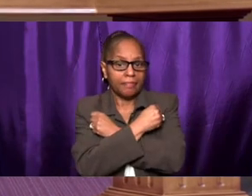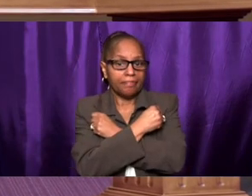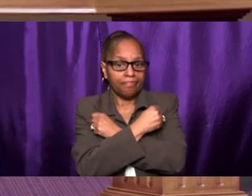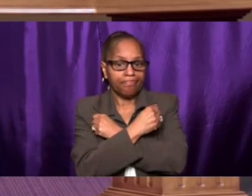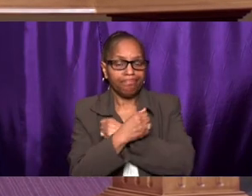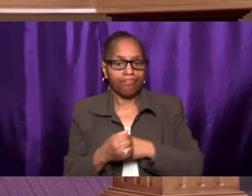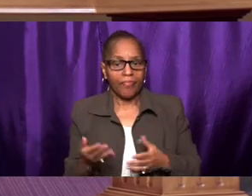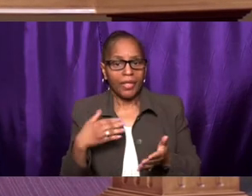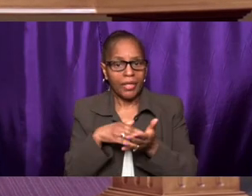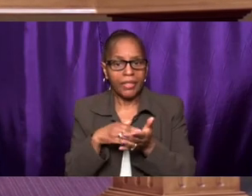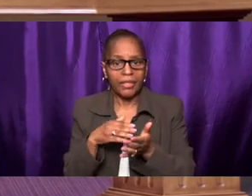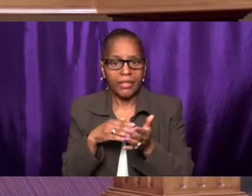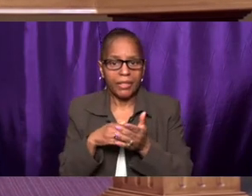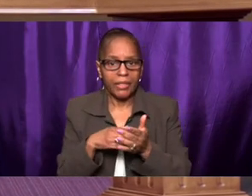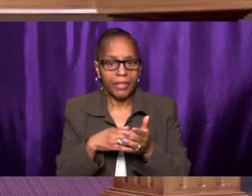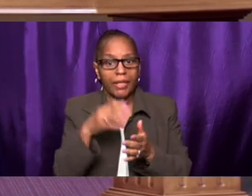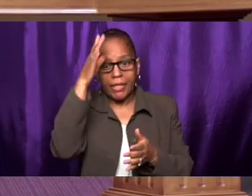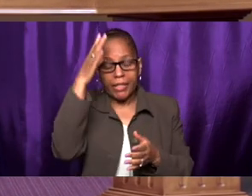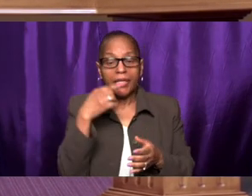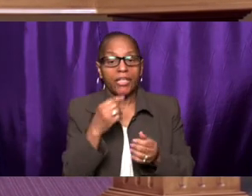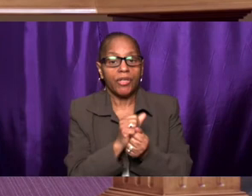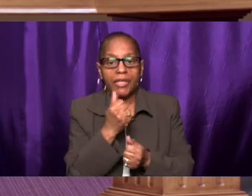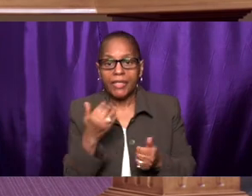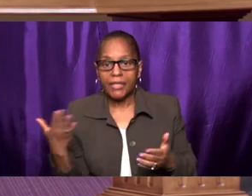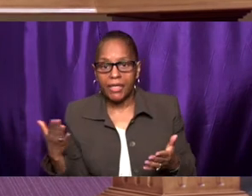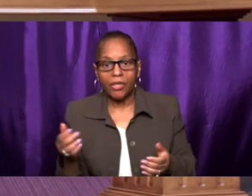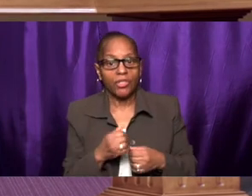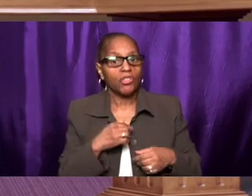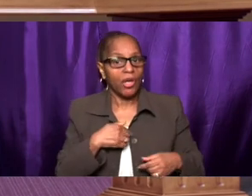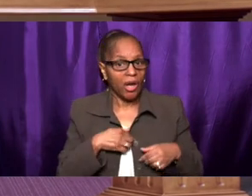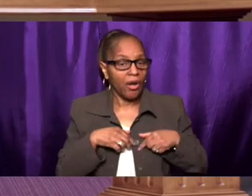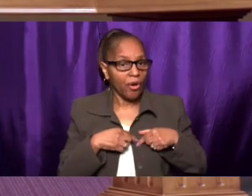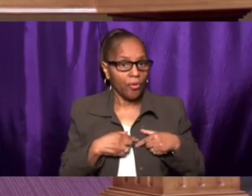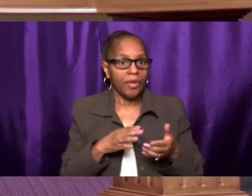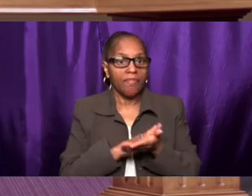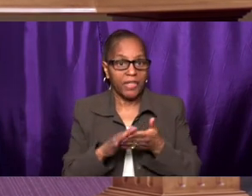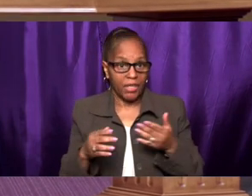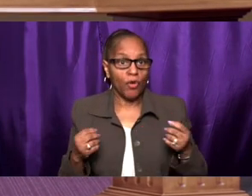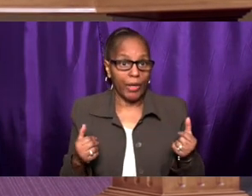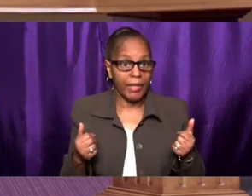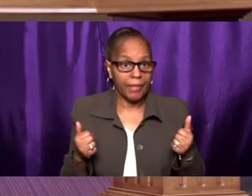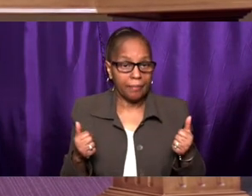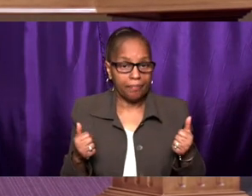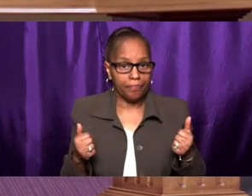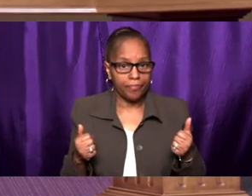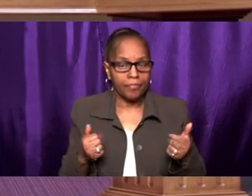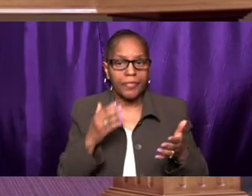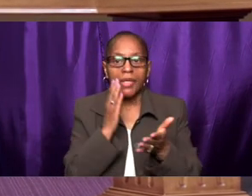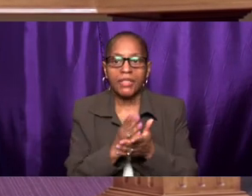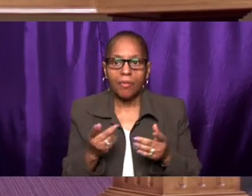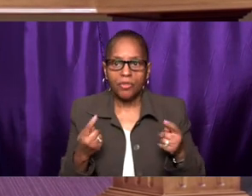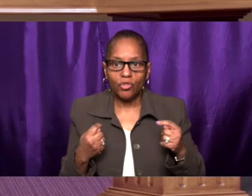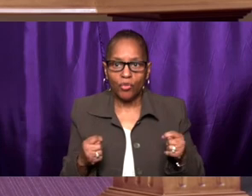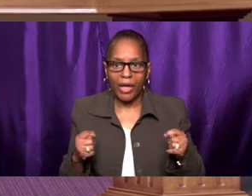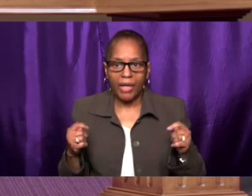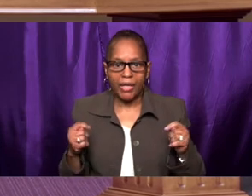I would tell them, say, look here. If daddy can tell you anything, if you get your heart hurt, forgive quick and stop trying to